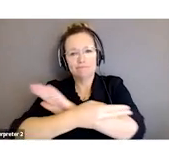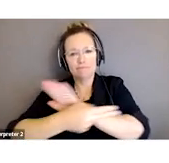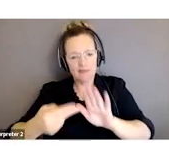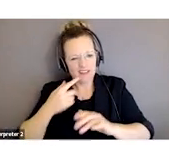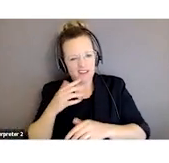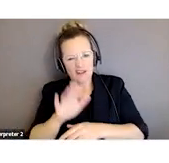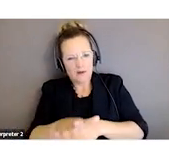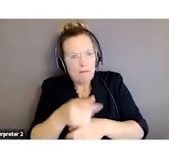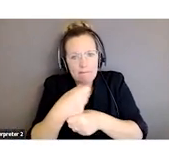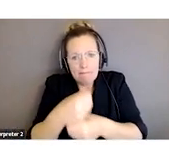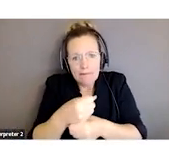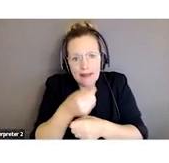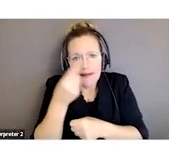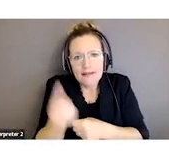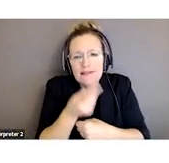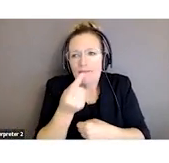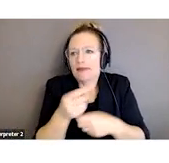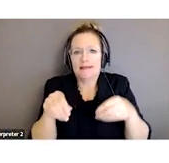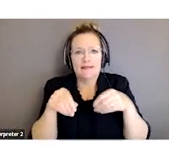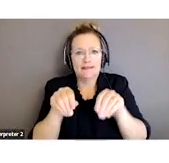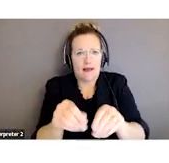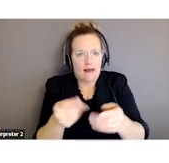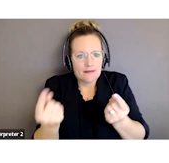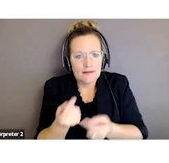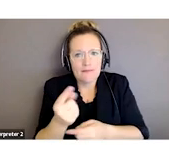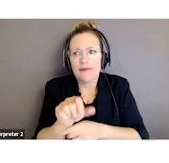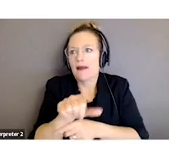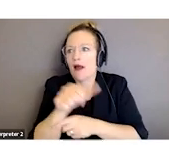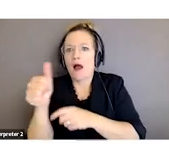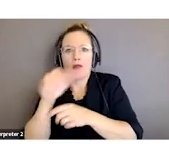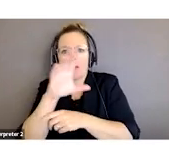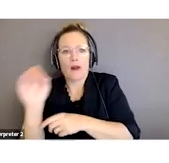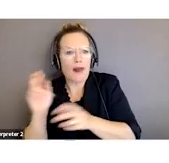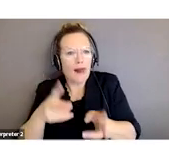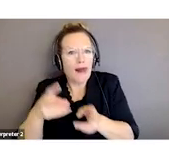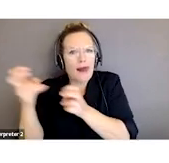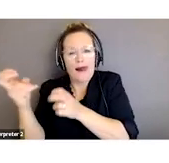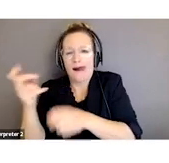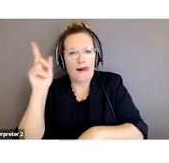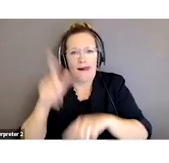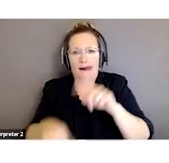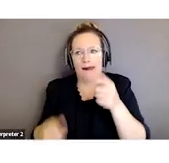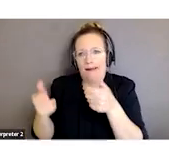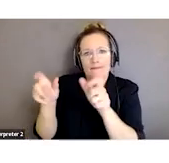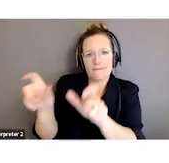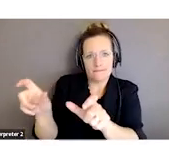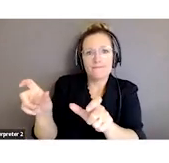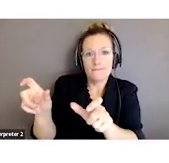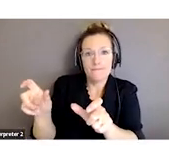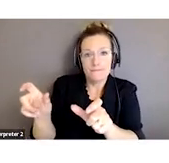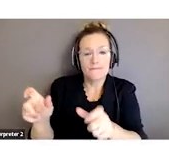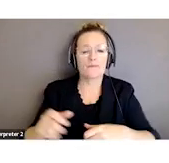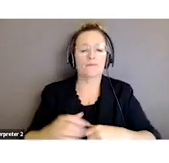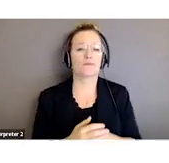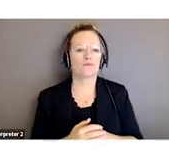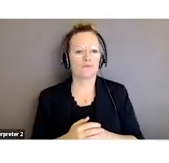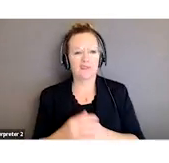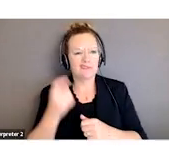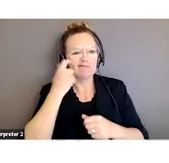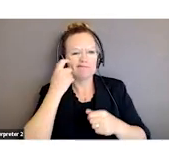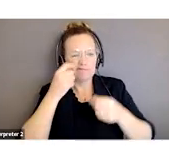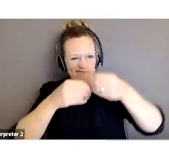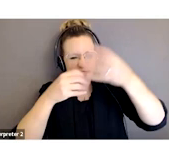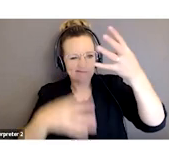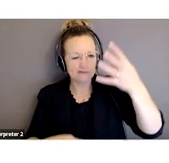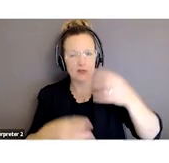your goods and services from those of other companies. So those elements can be all of the things that are listed here: